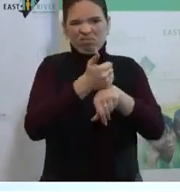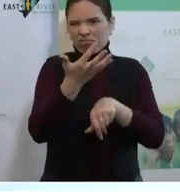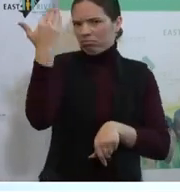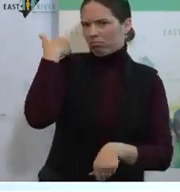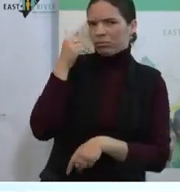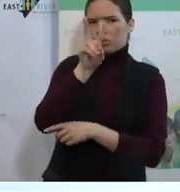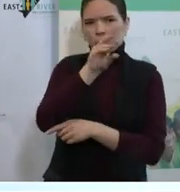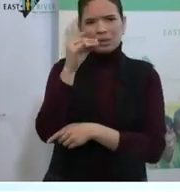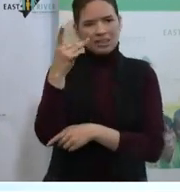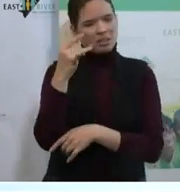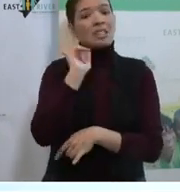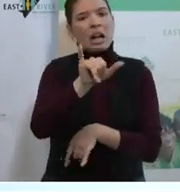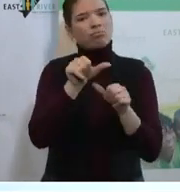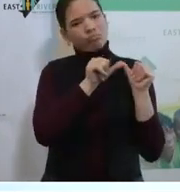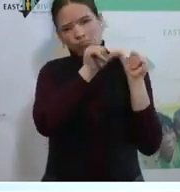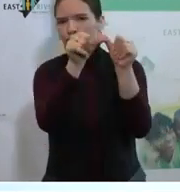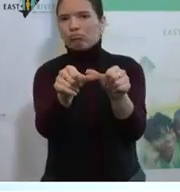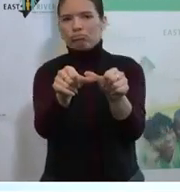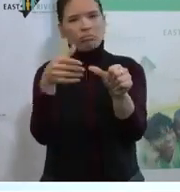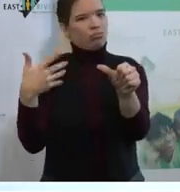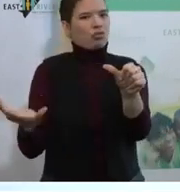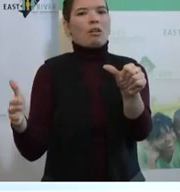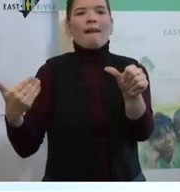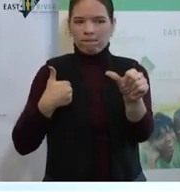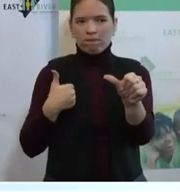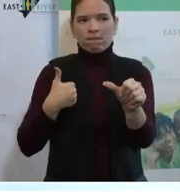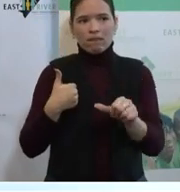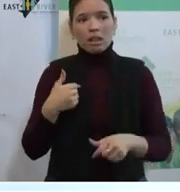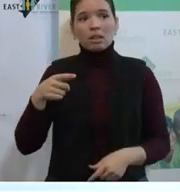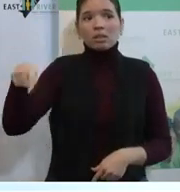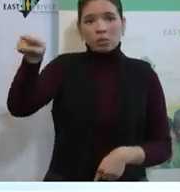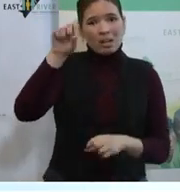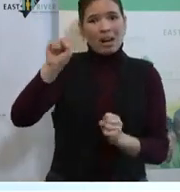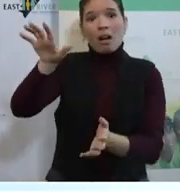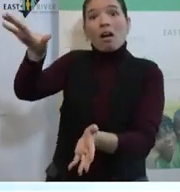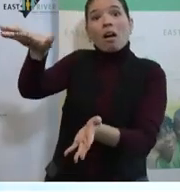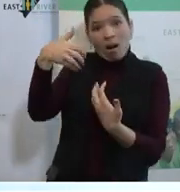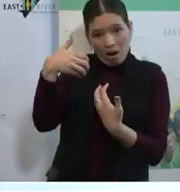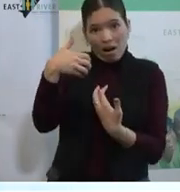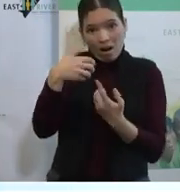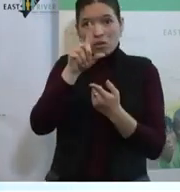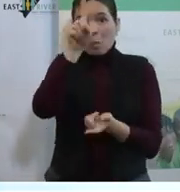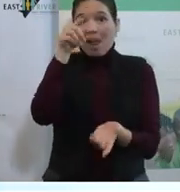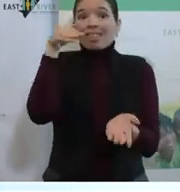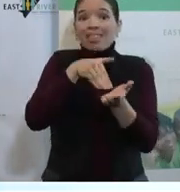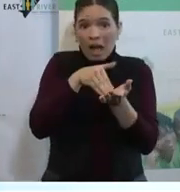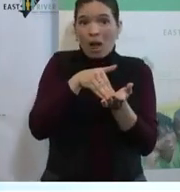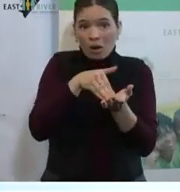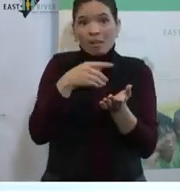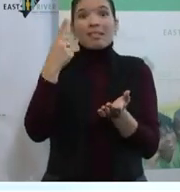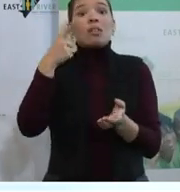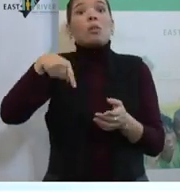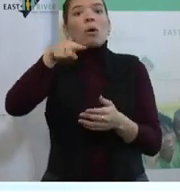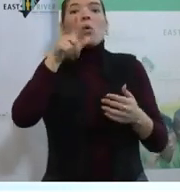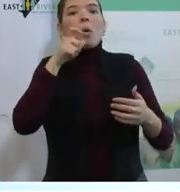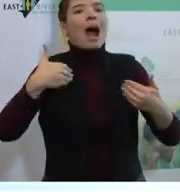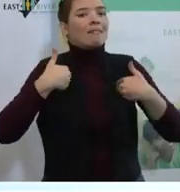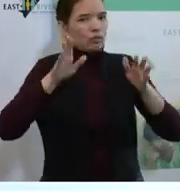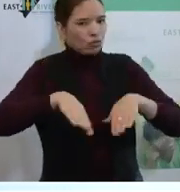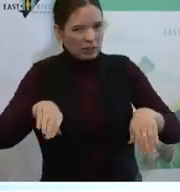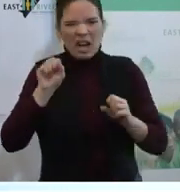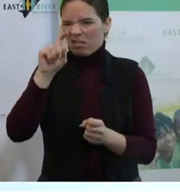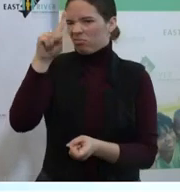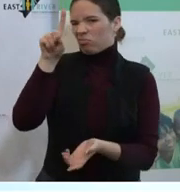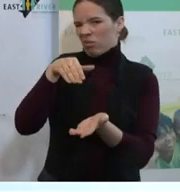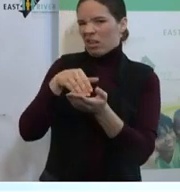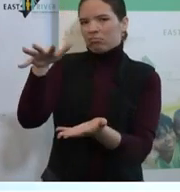permanent. Families can get $1,000 back per child enrolled in child care. So with the